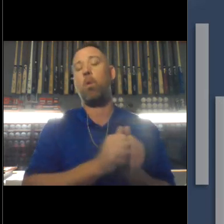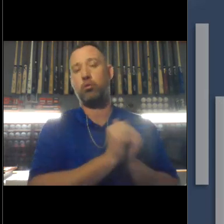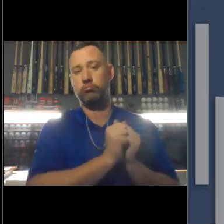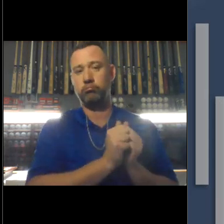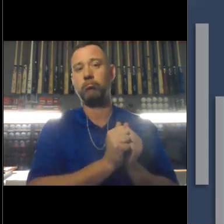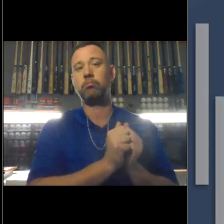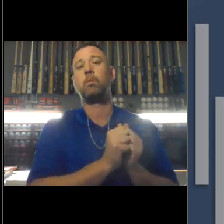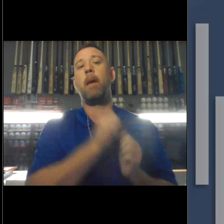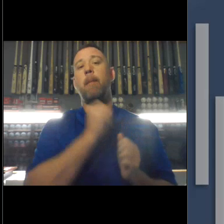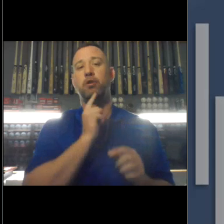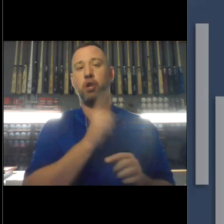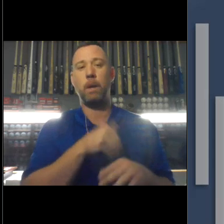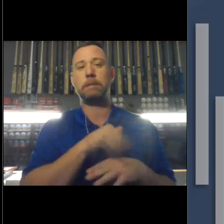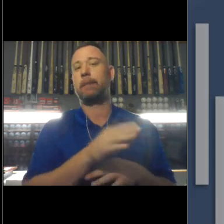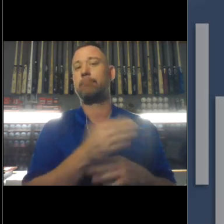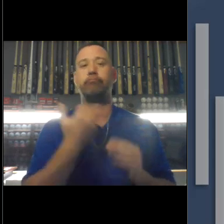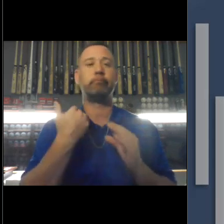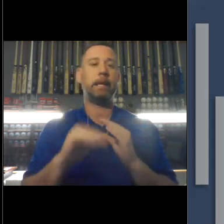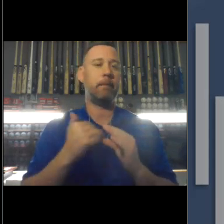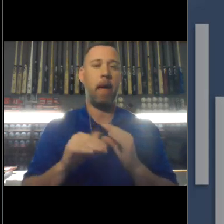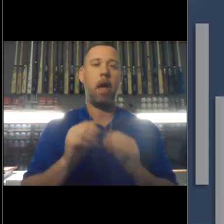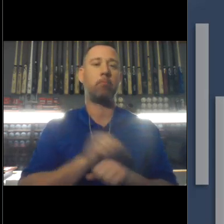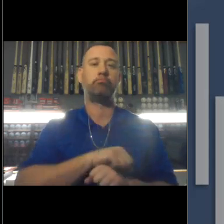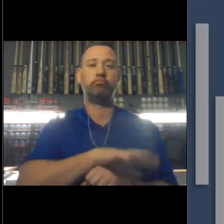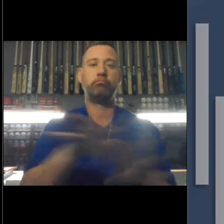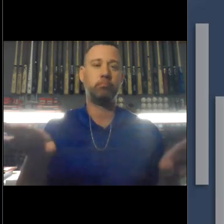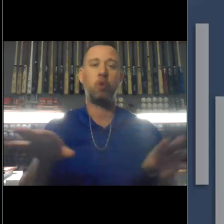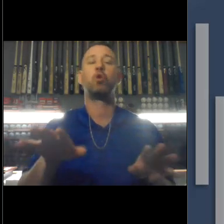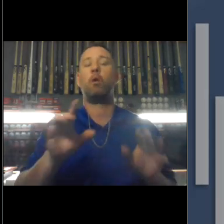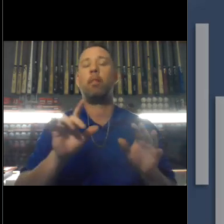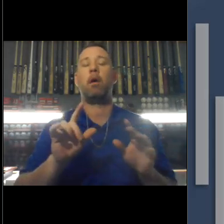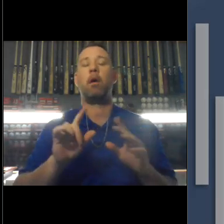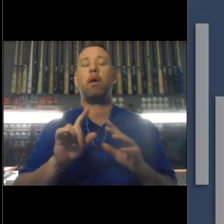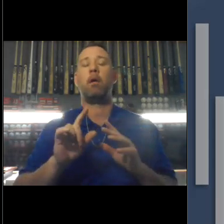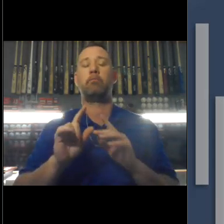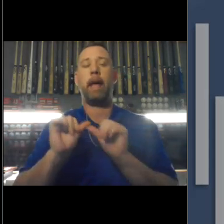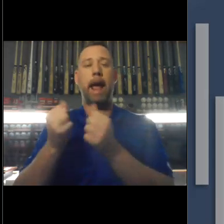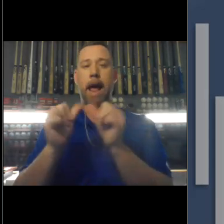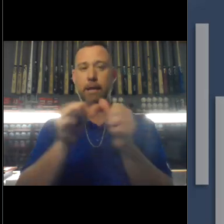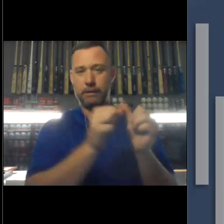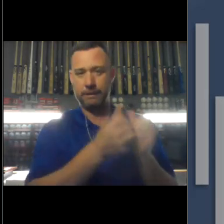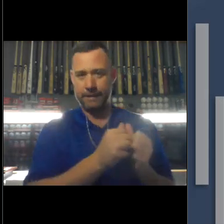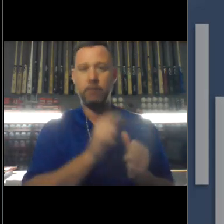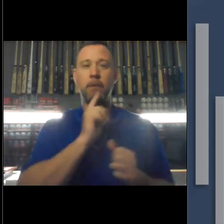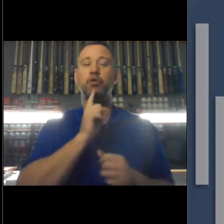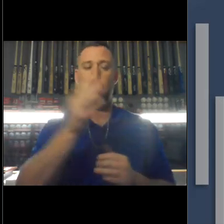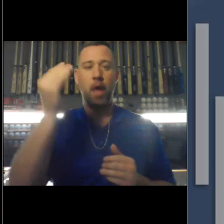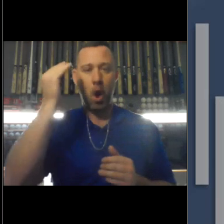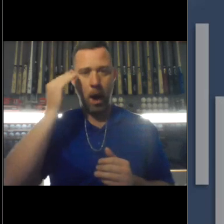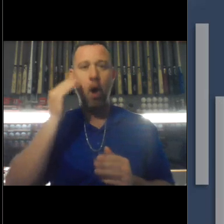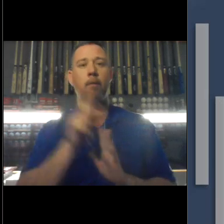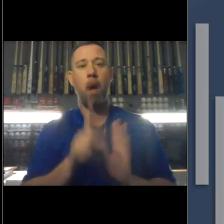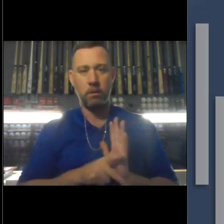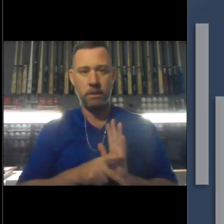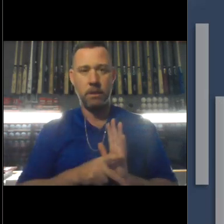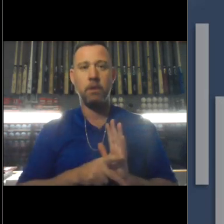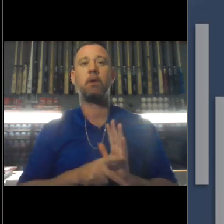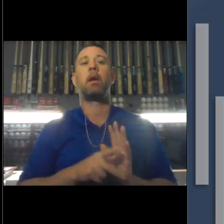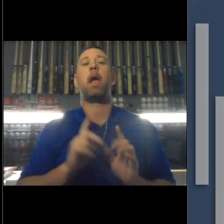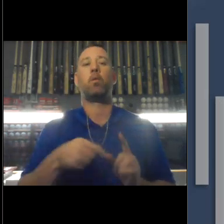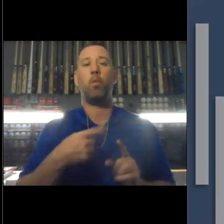out probably like an email blast to all of the implementing agencies, making sure that they're aware of the policy and that when